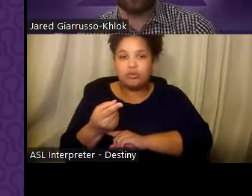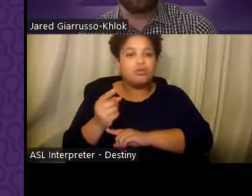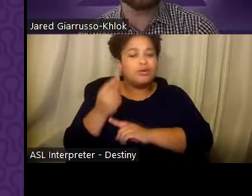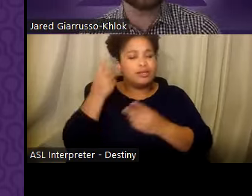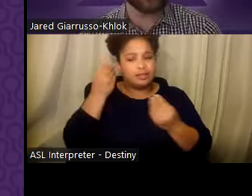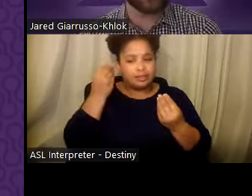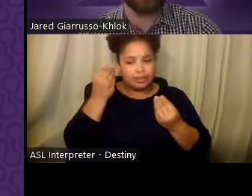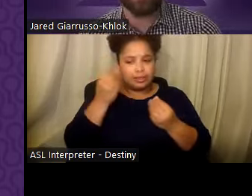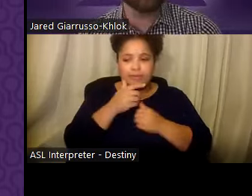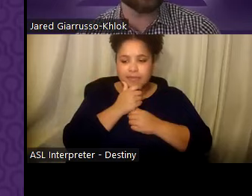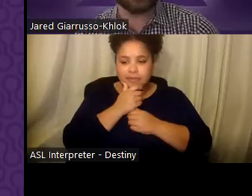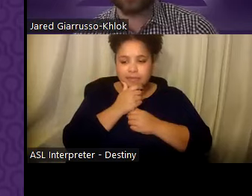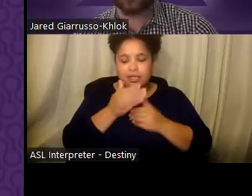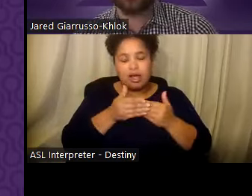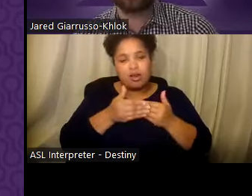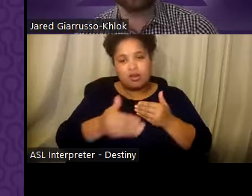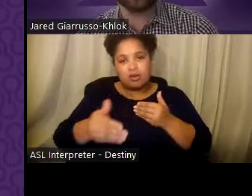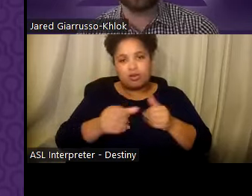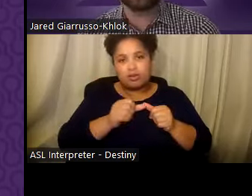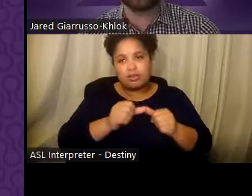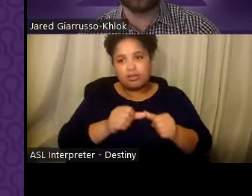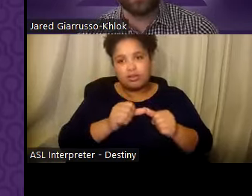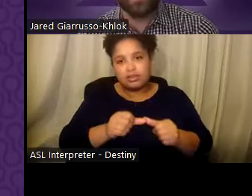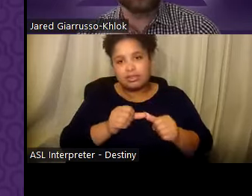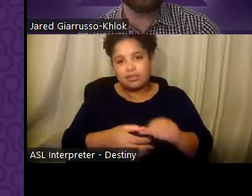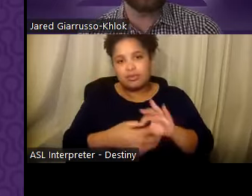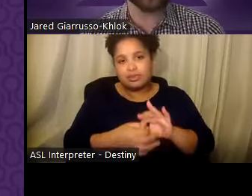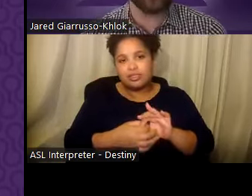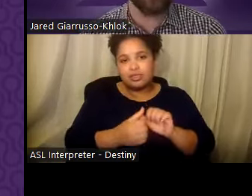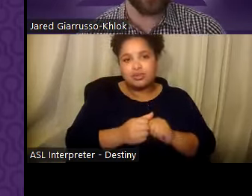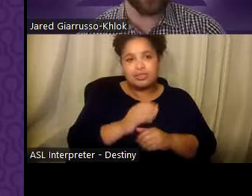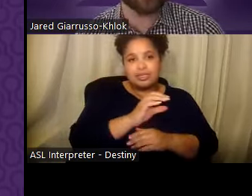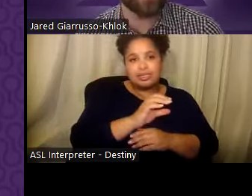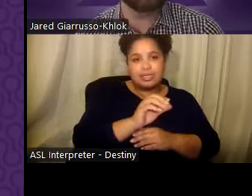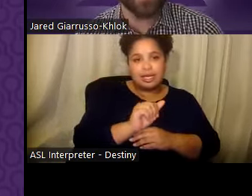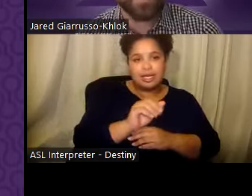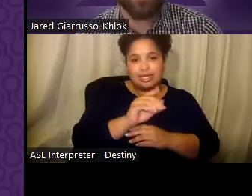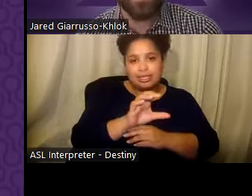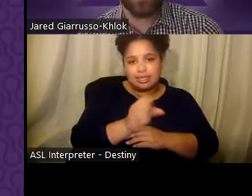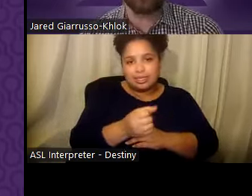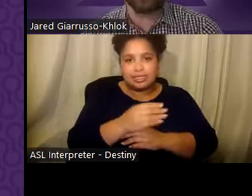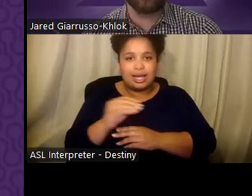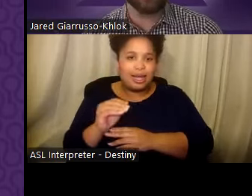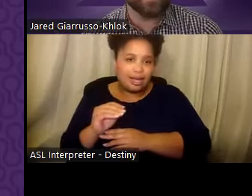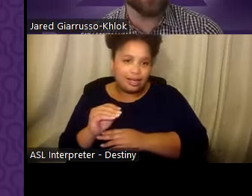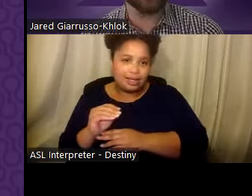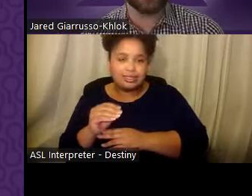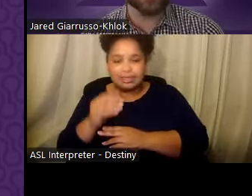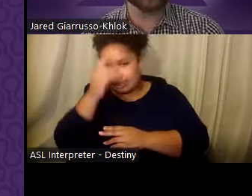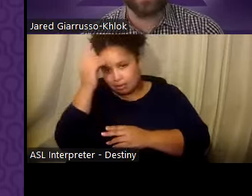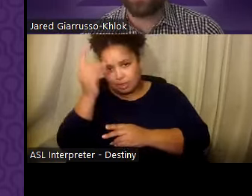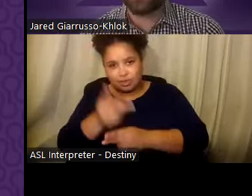that longstanding or ongoing relationship between the CADCs and Dementia Care Aware could be, given kind of